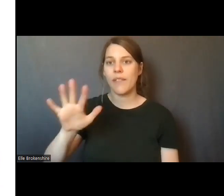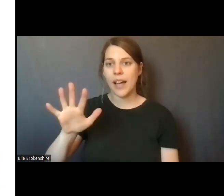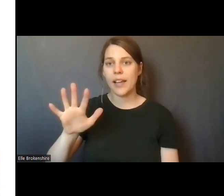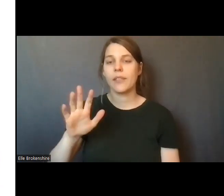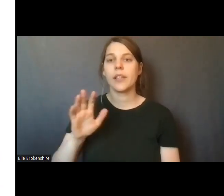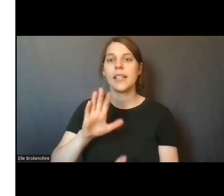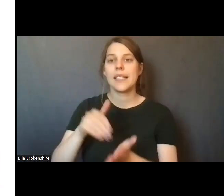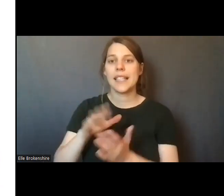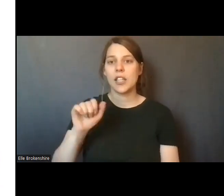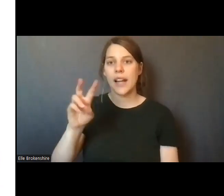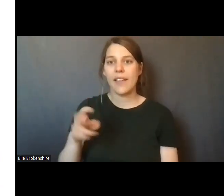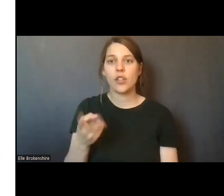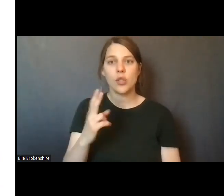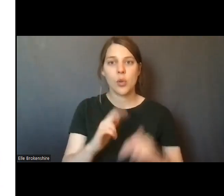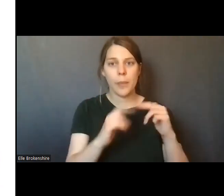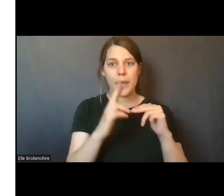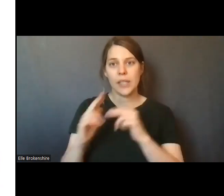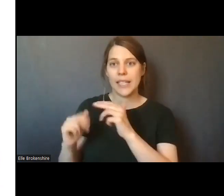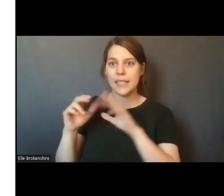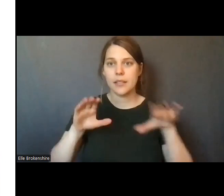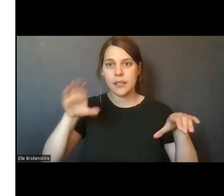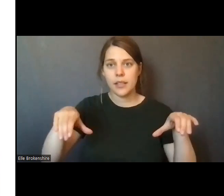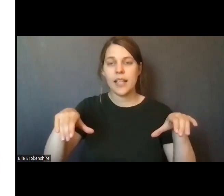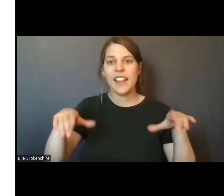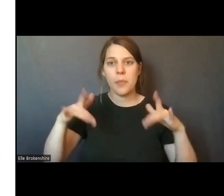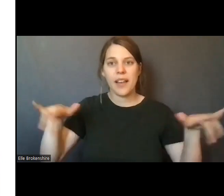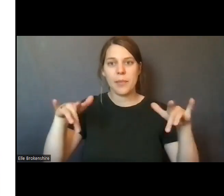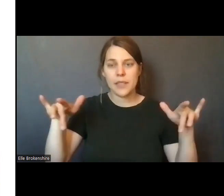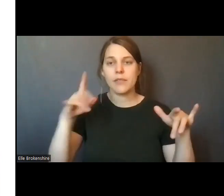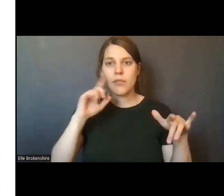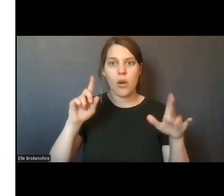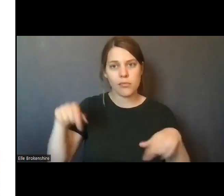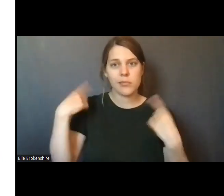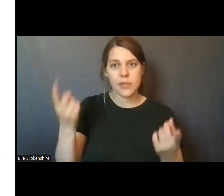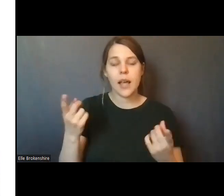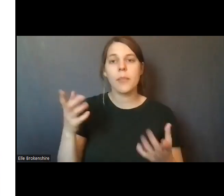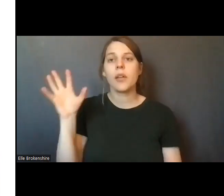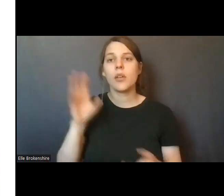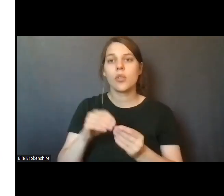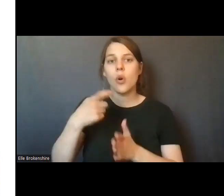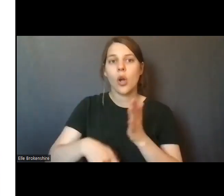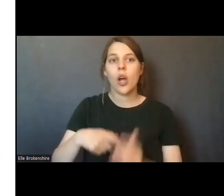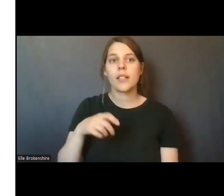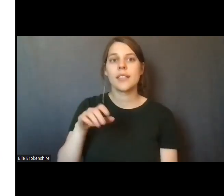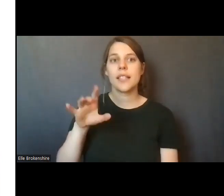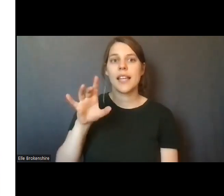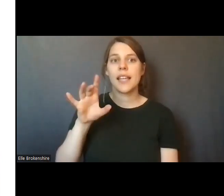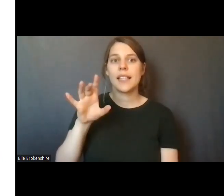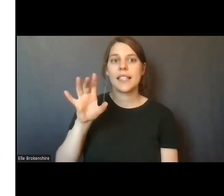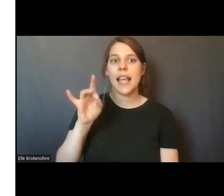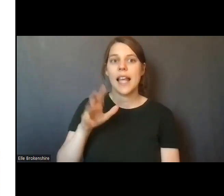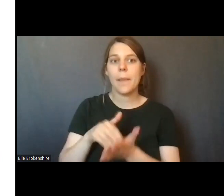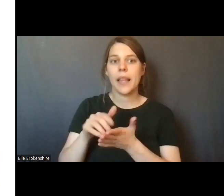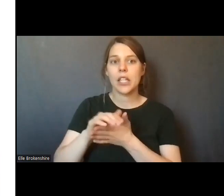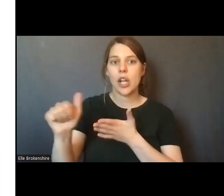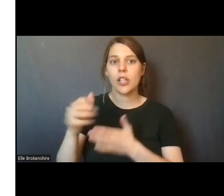vacant and abandoned for some time. The total project cost is $3.3 million, and we're doing an $800,000 allocation. I do